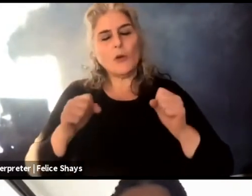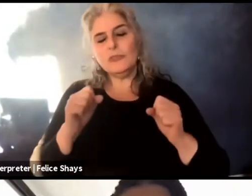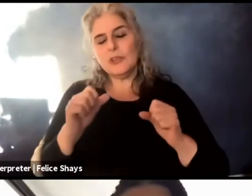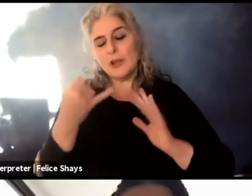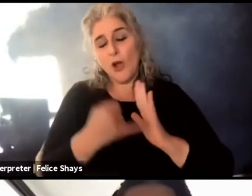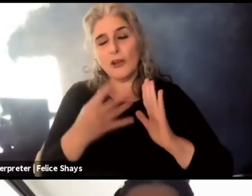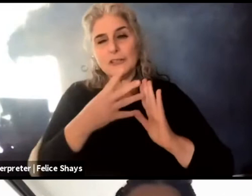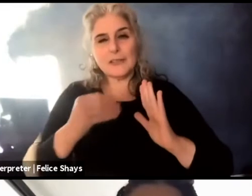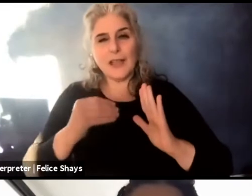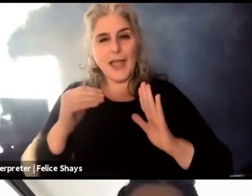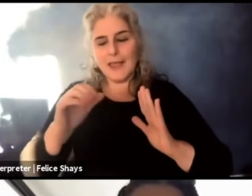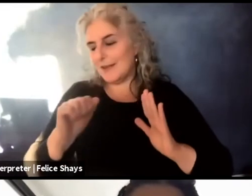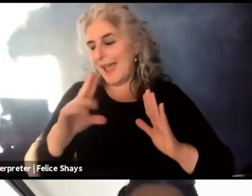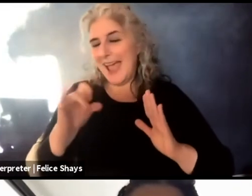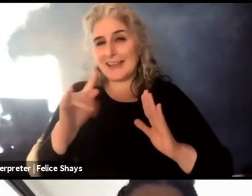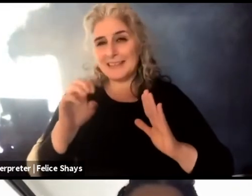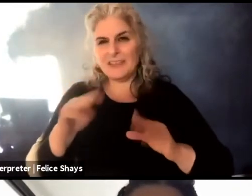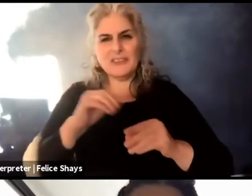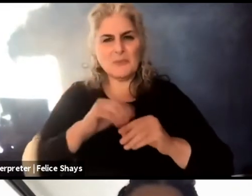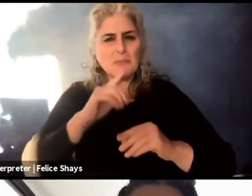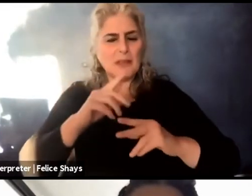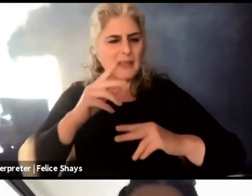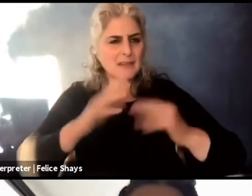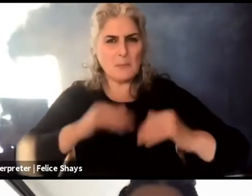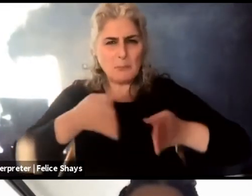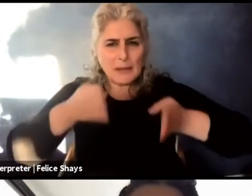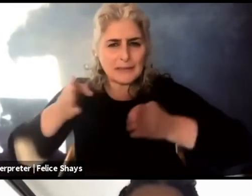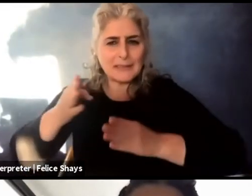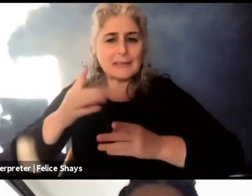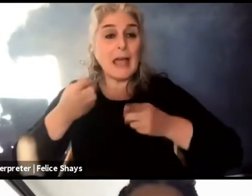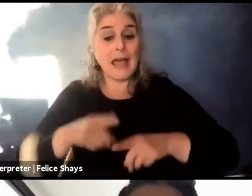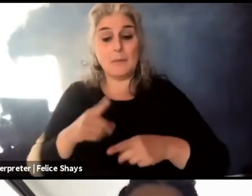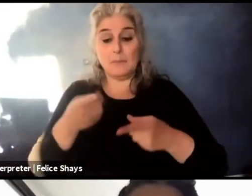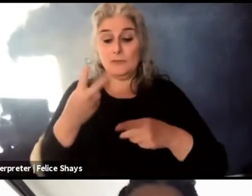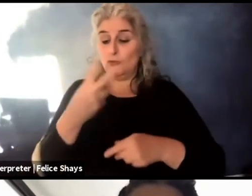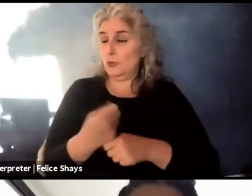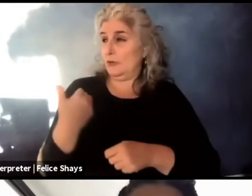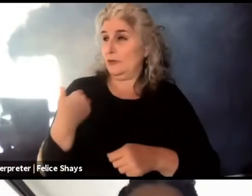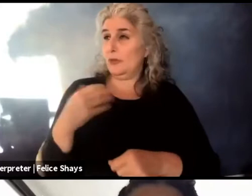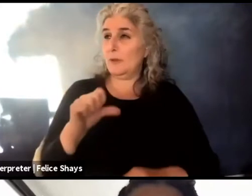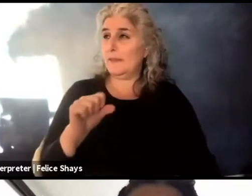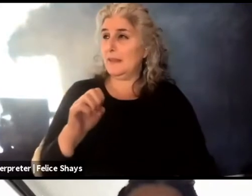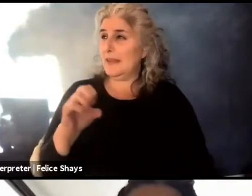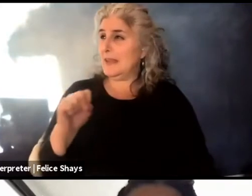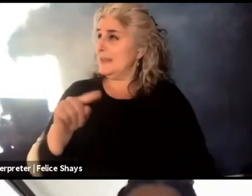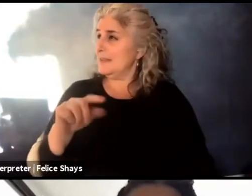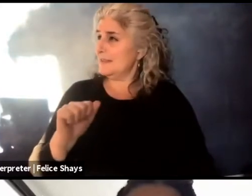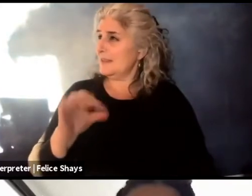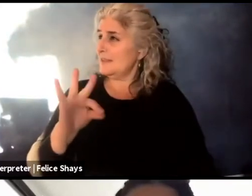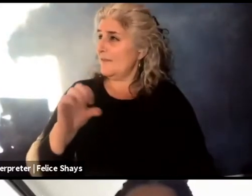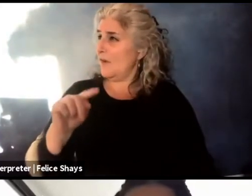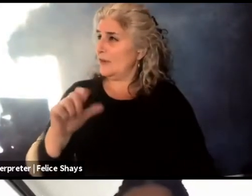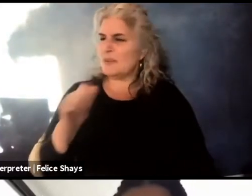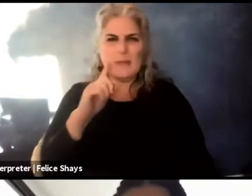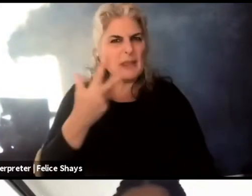in actual brick and mortar spaces. And then about 2 years ago, as SESTA FOSTA I think it was even before that, 3 years ago, when